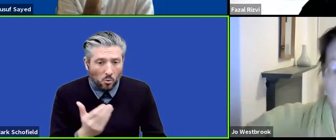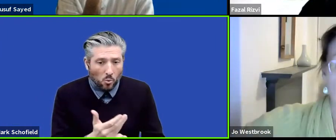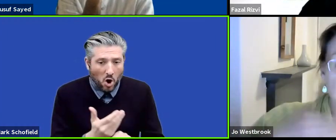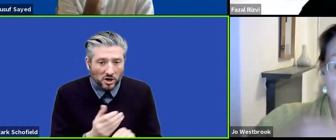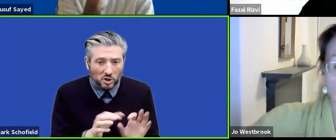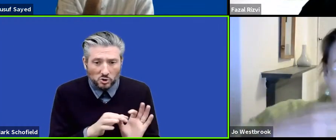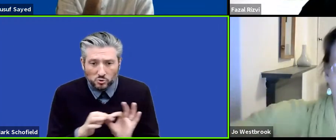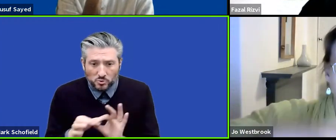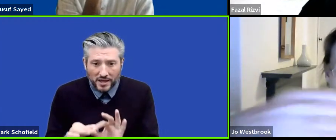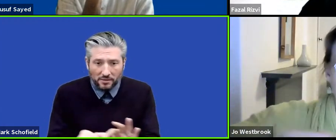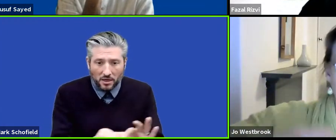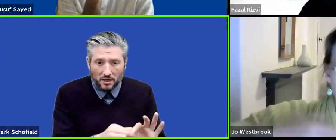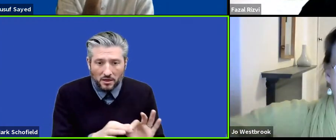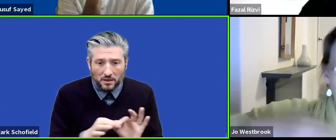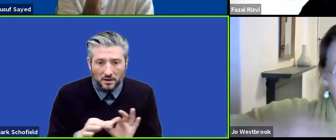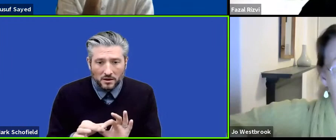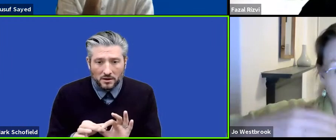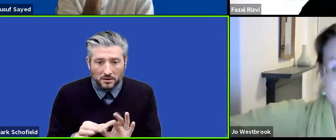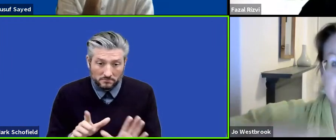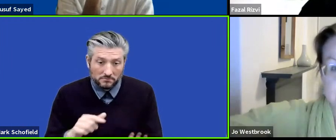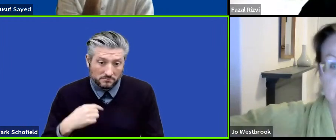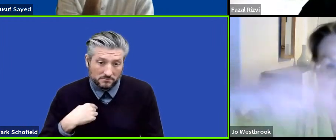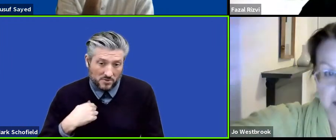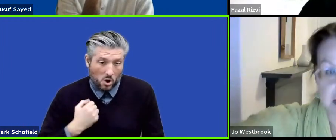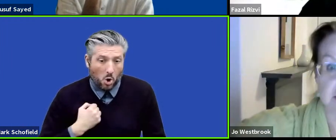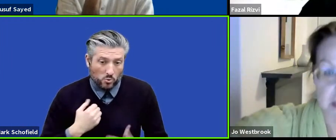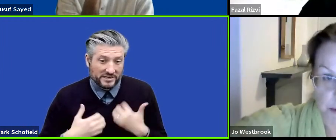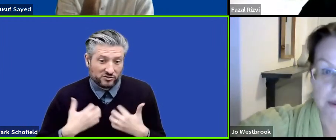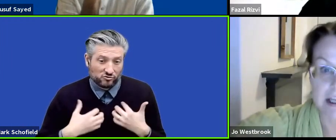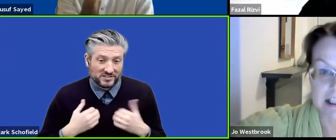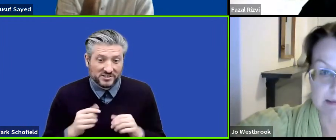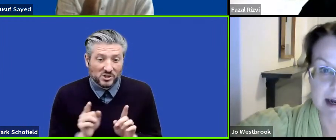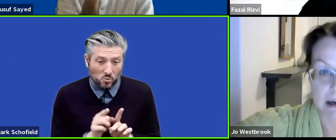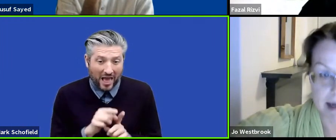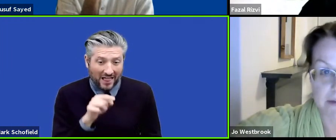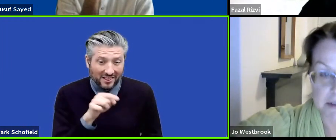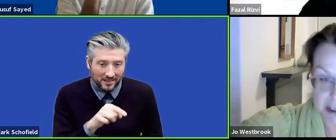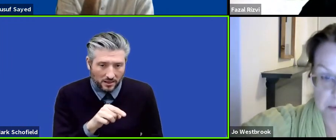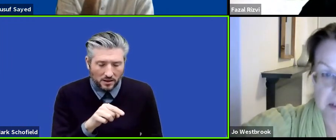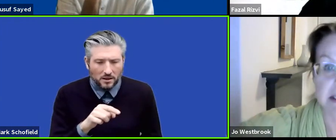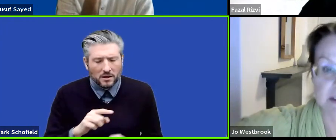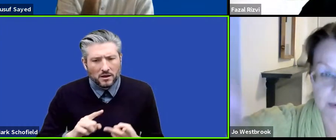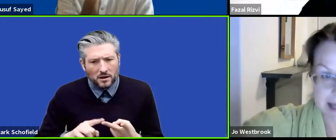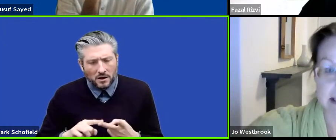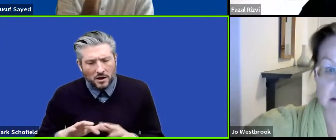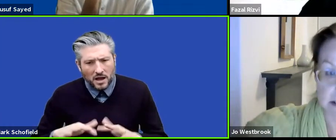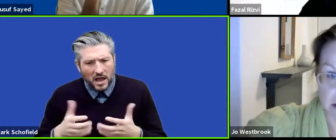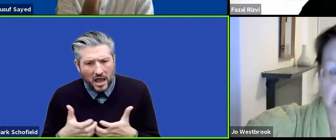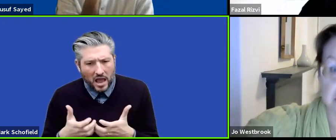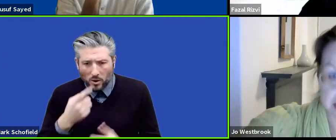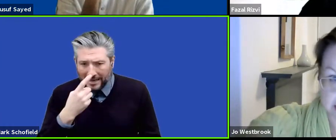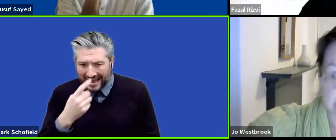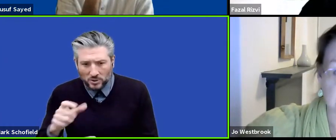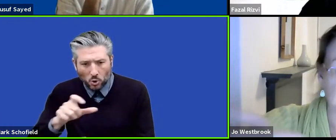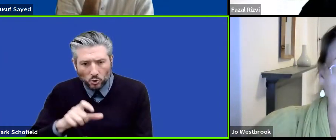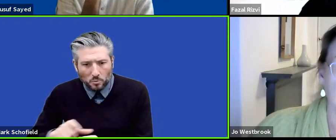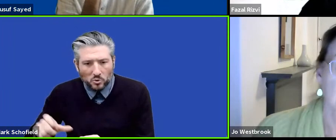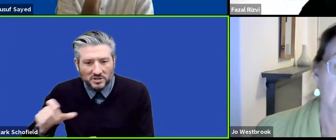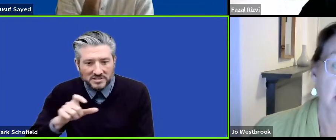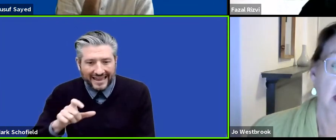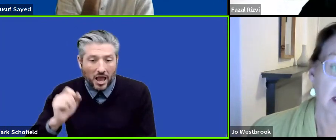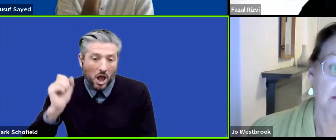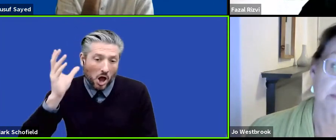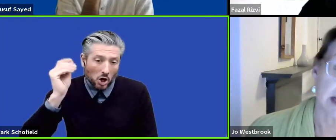do they, what is the mechanism for actually then talking about those communities where adults are learning and